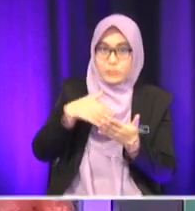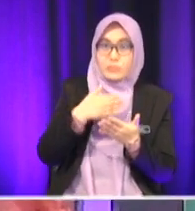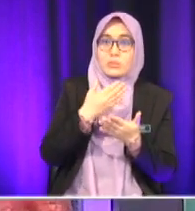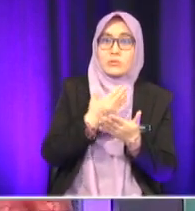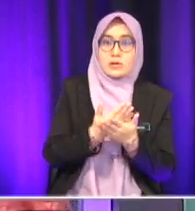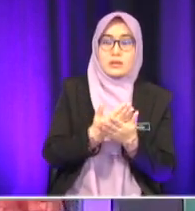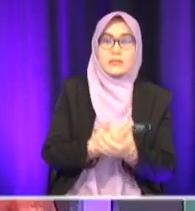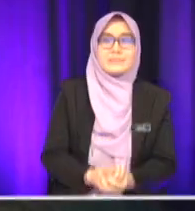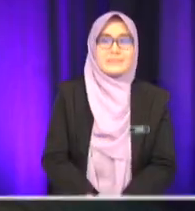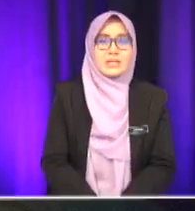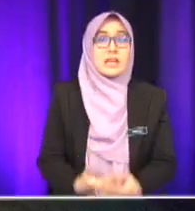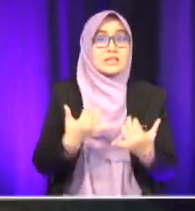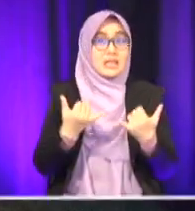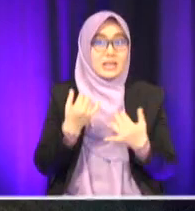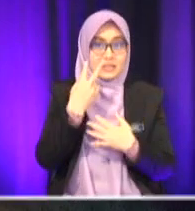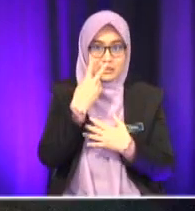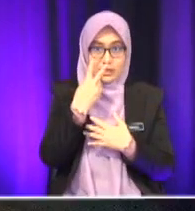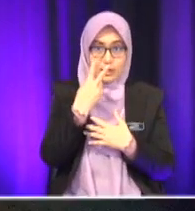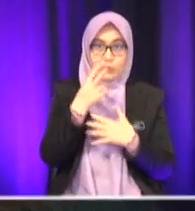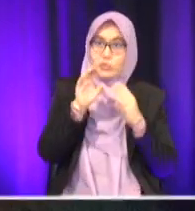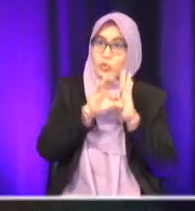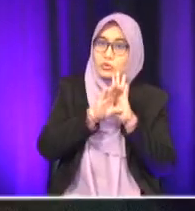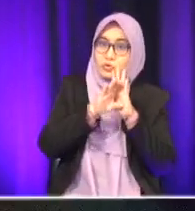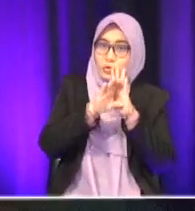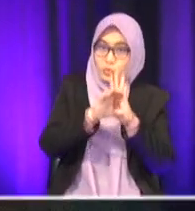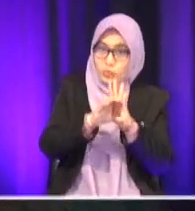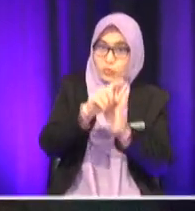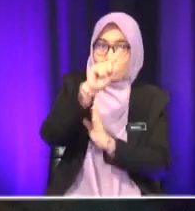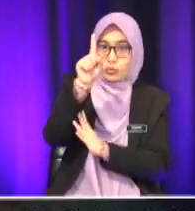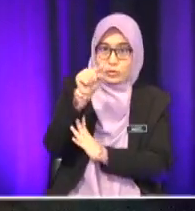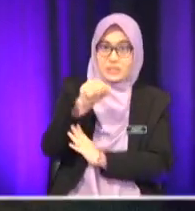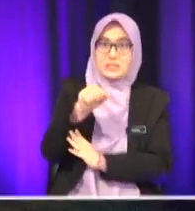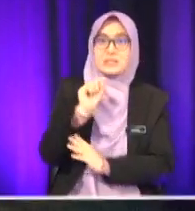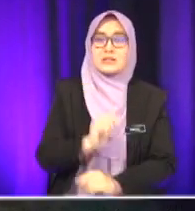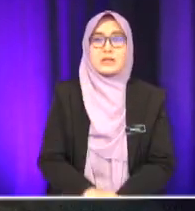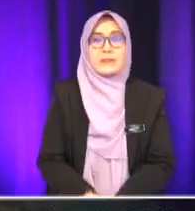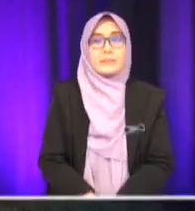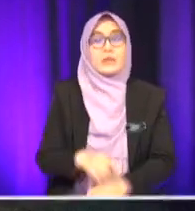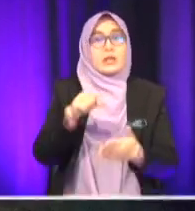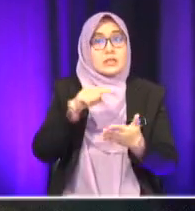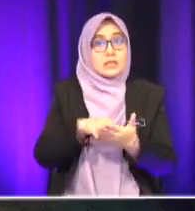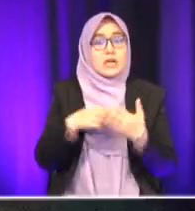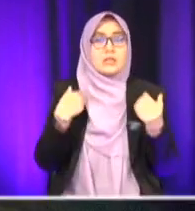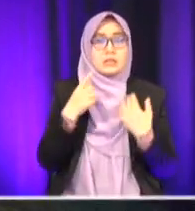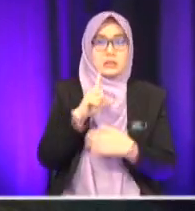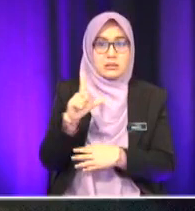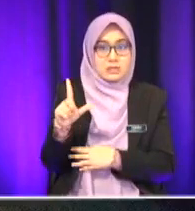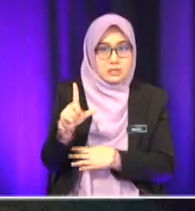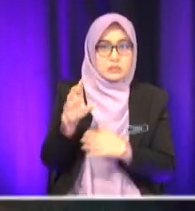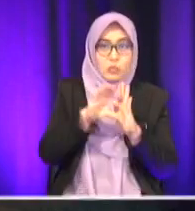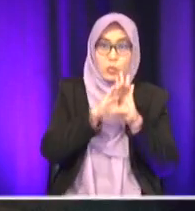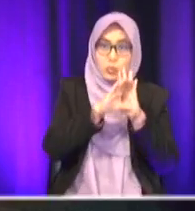Sample questions. Okay. Now, this is the sample question for part 2. This will be